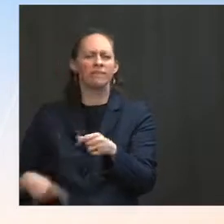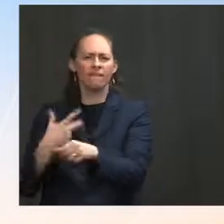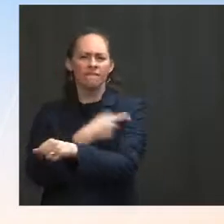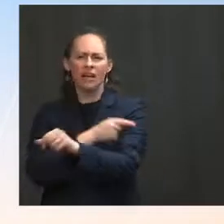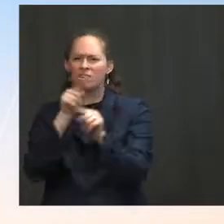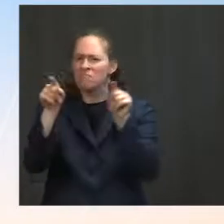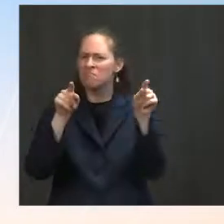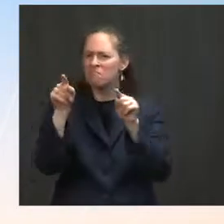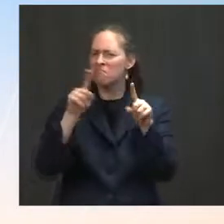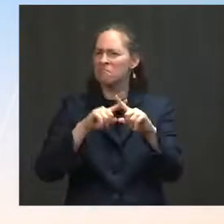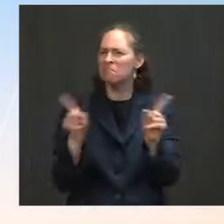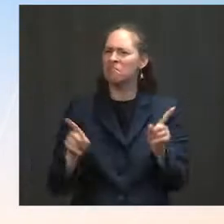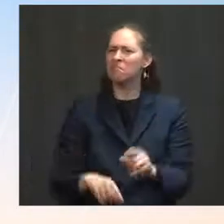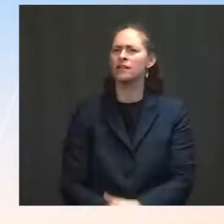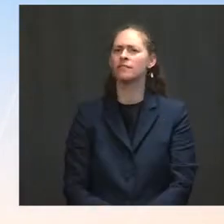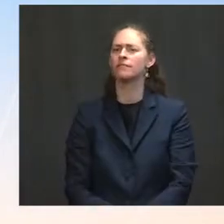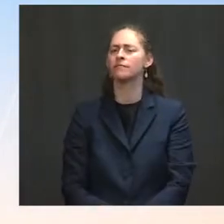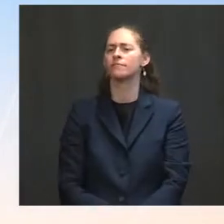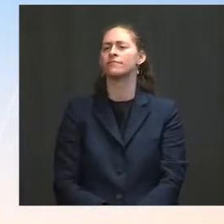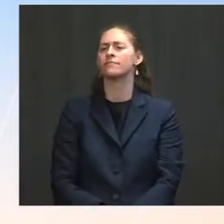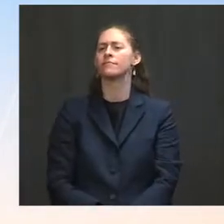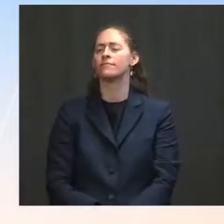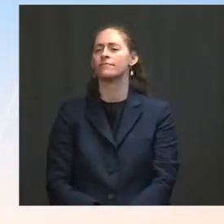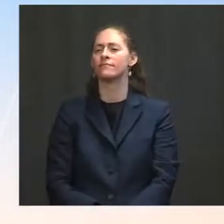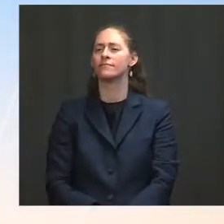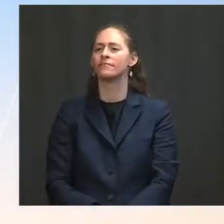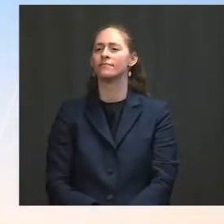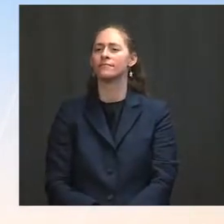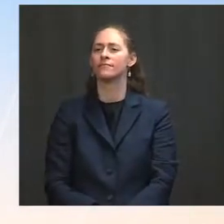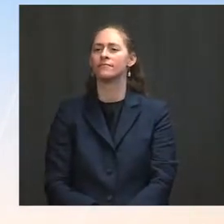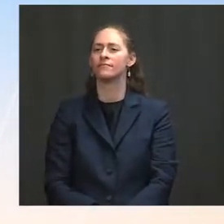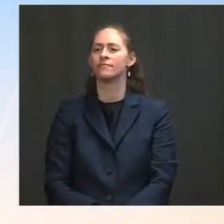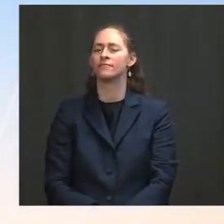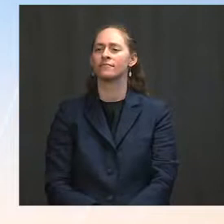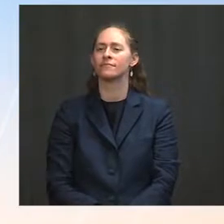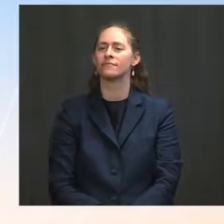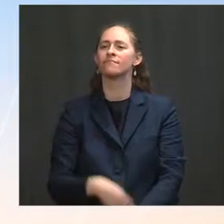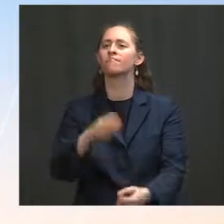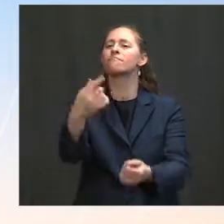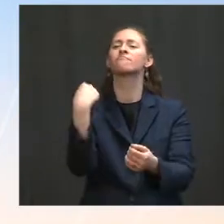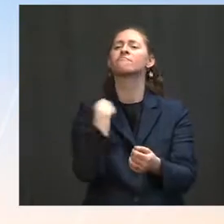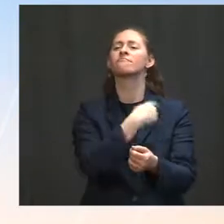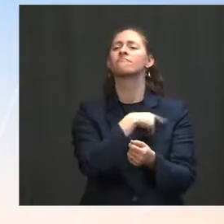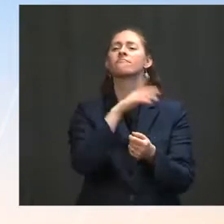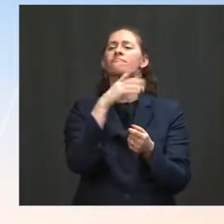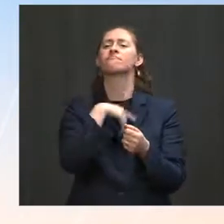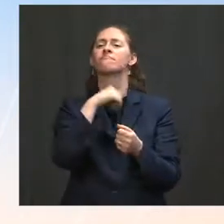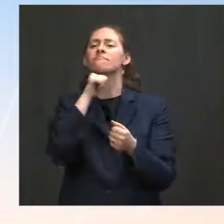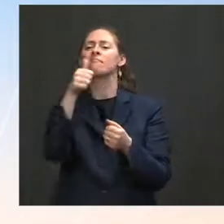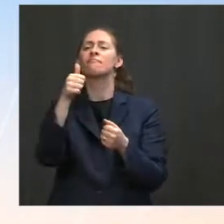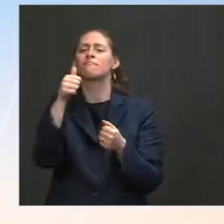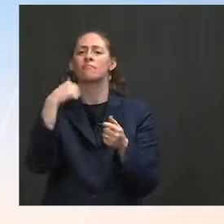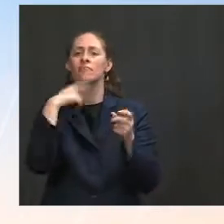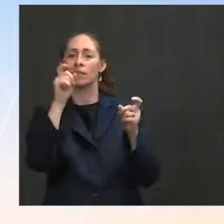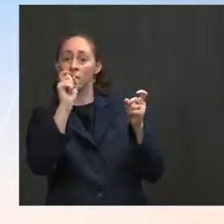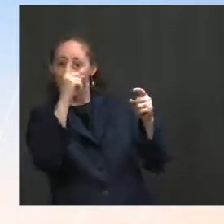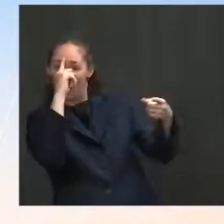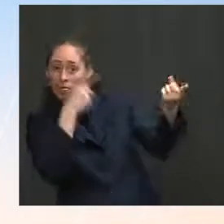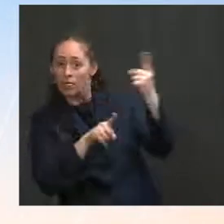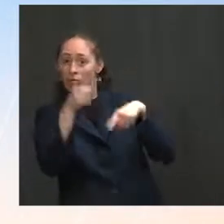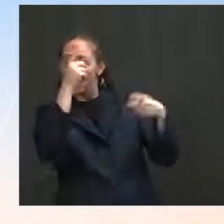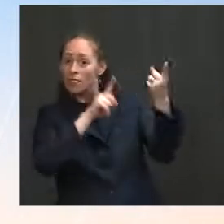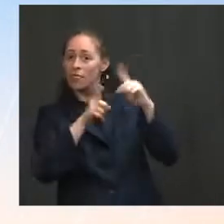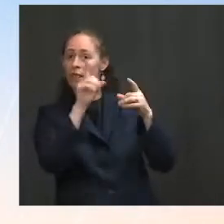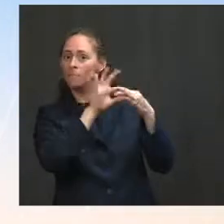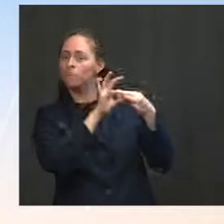our vaccines that we're providing. We're providing them around the world to save lives and to be a contributor to the global effort to fight the